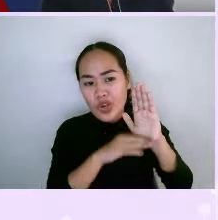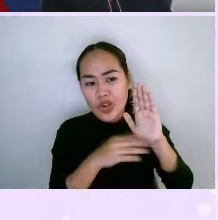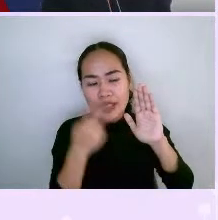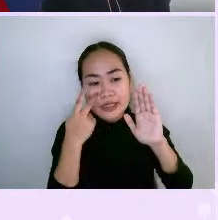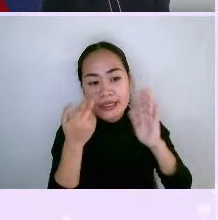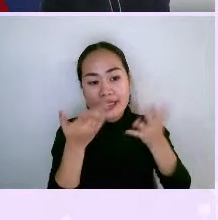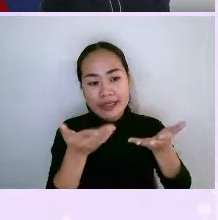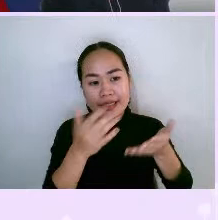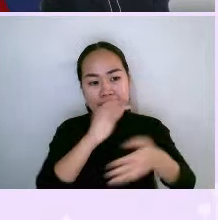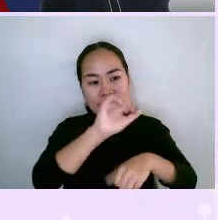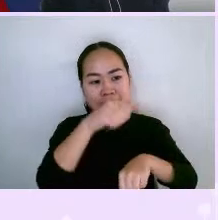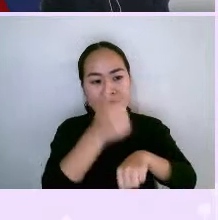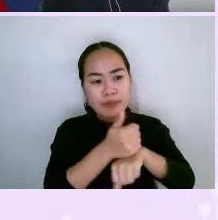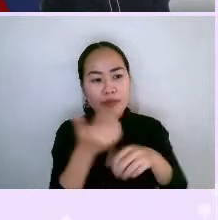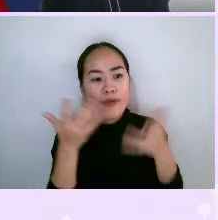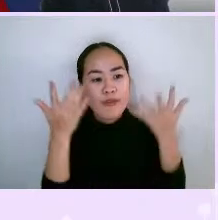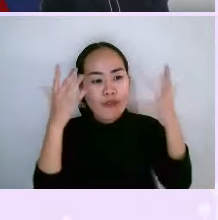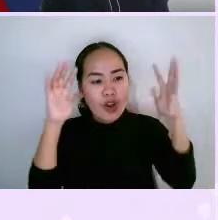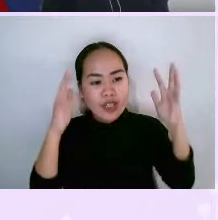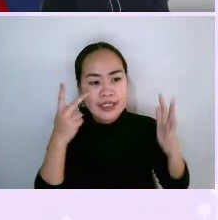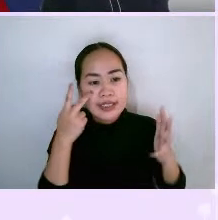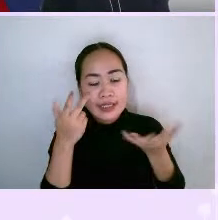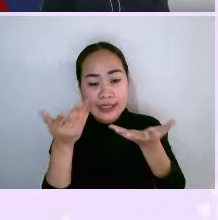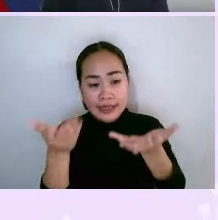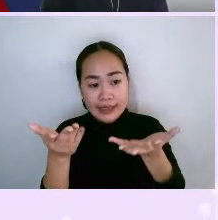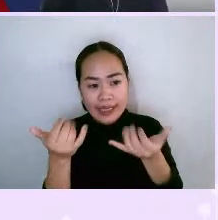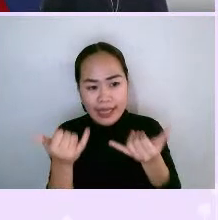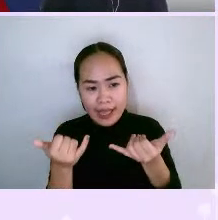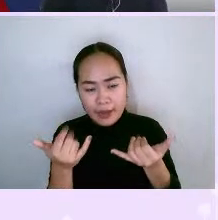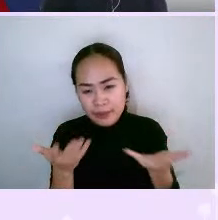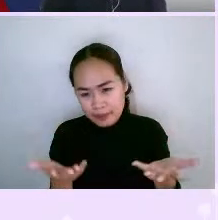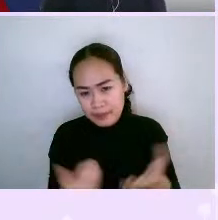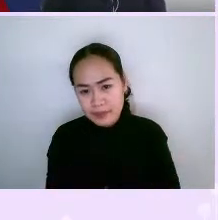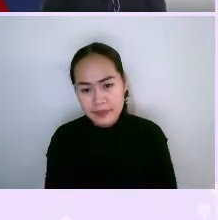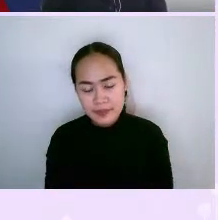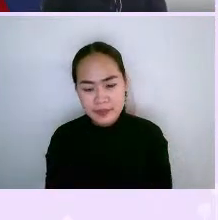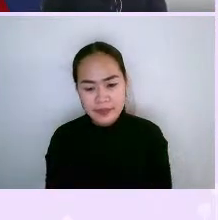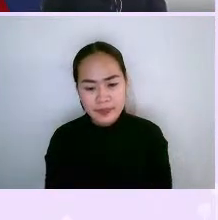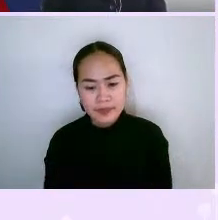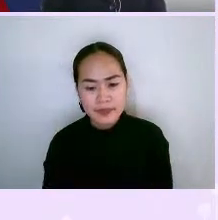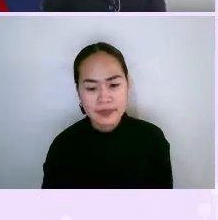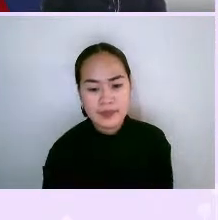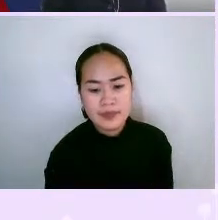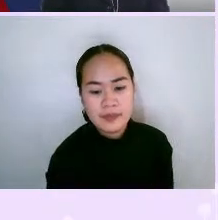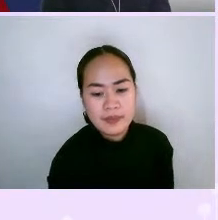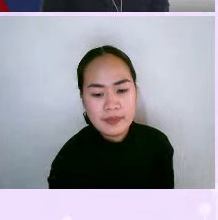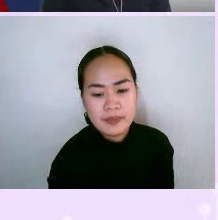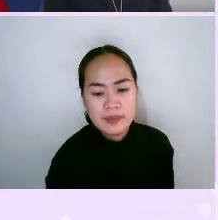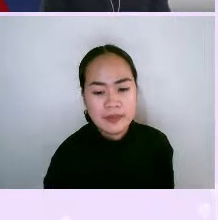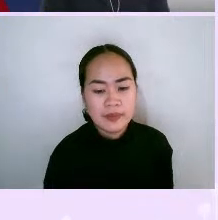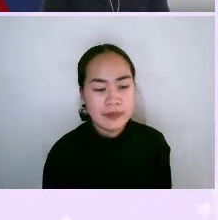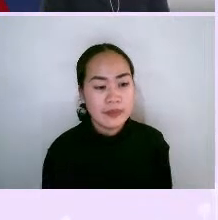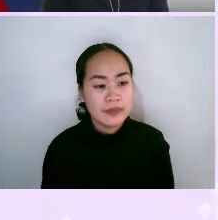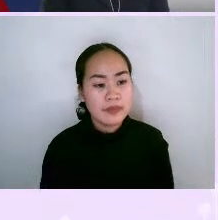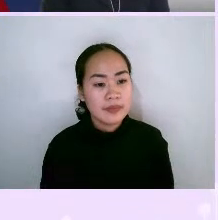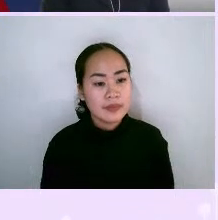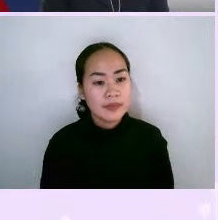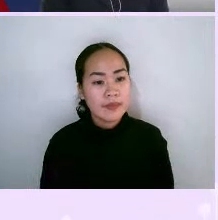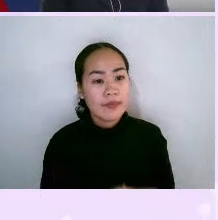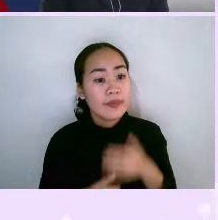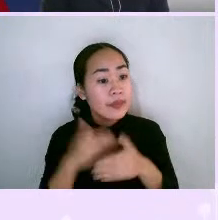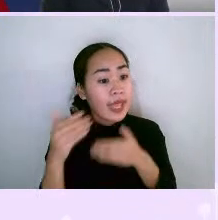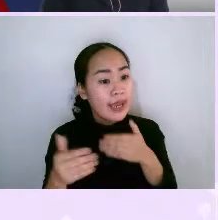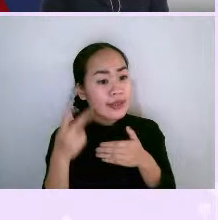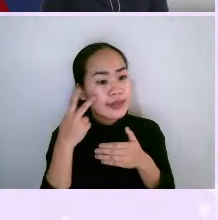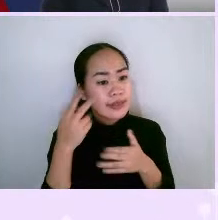sa slide na nakikita ninyo ngayon. For the next slide, we have what we call